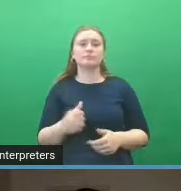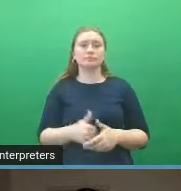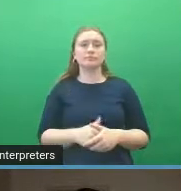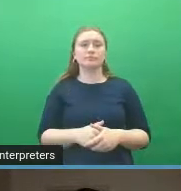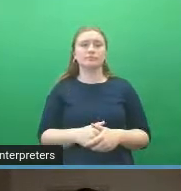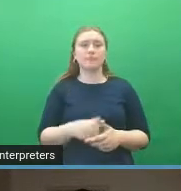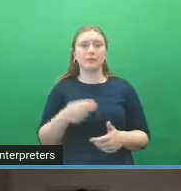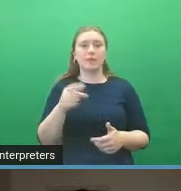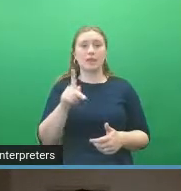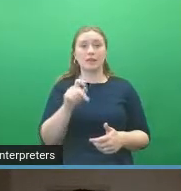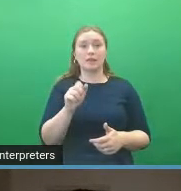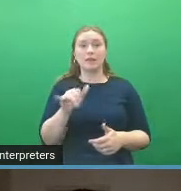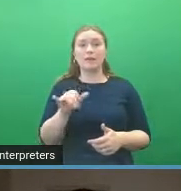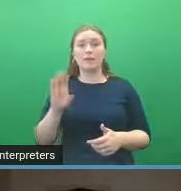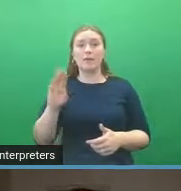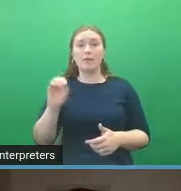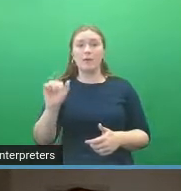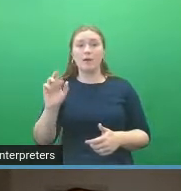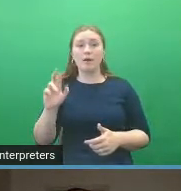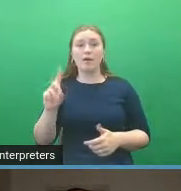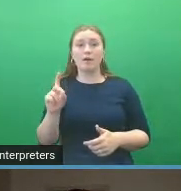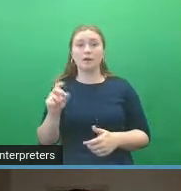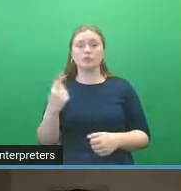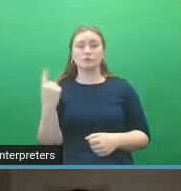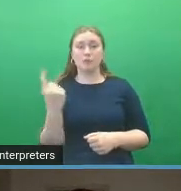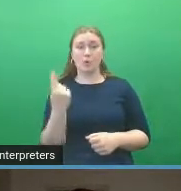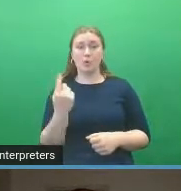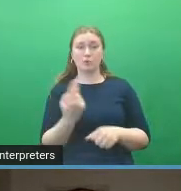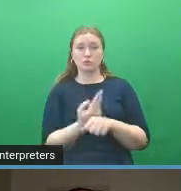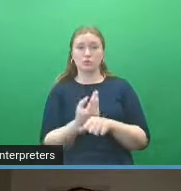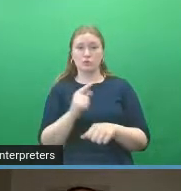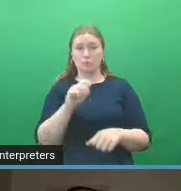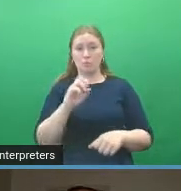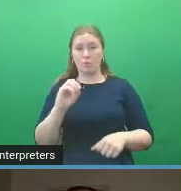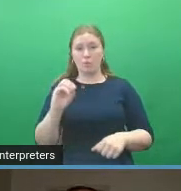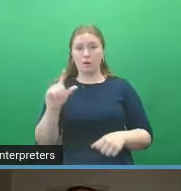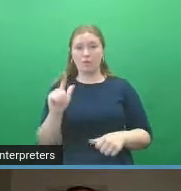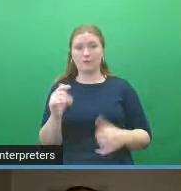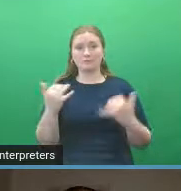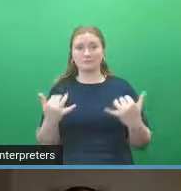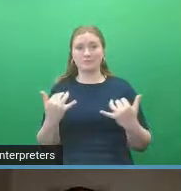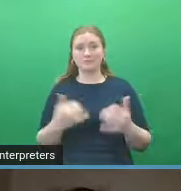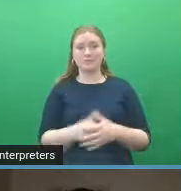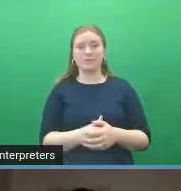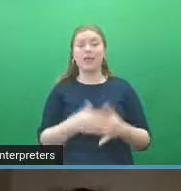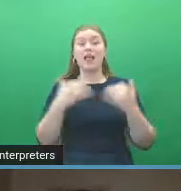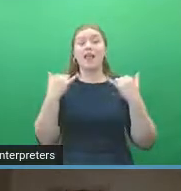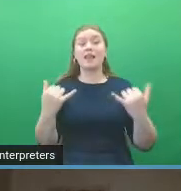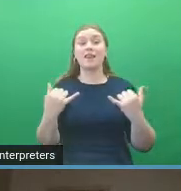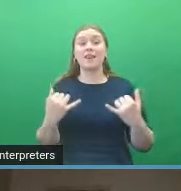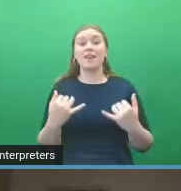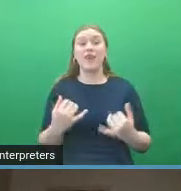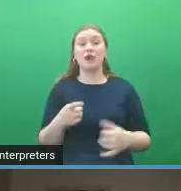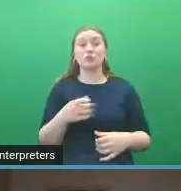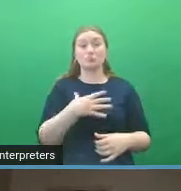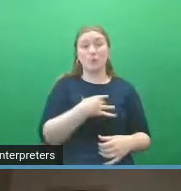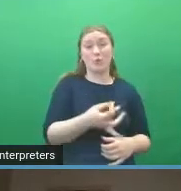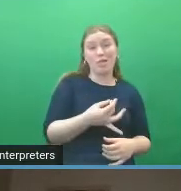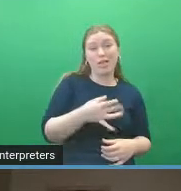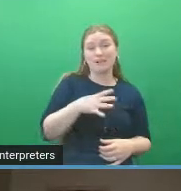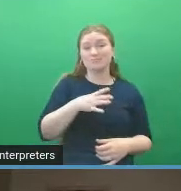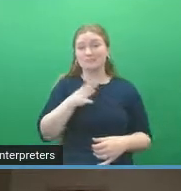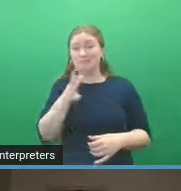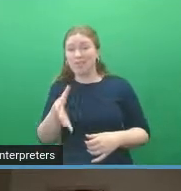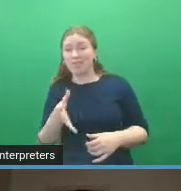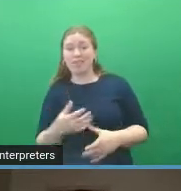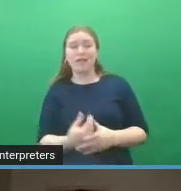tools we can use to connect with each other. Like it or not, we have become video producers. To have a conversation in the virtual